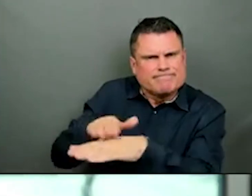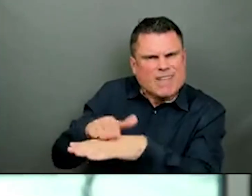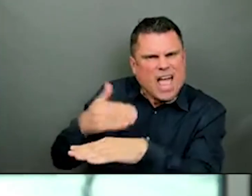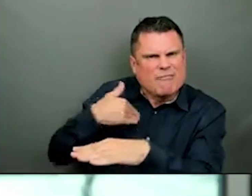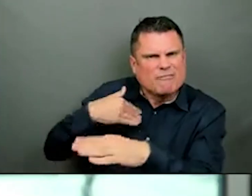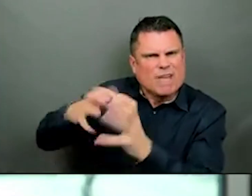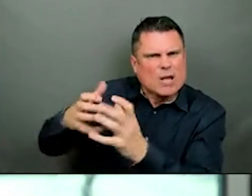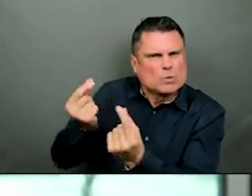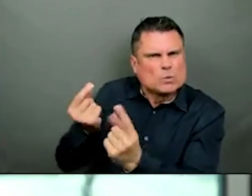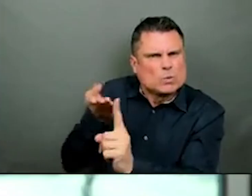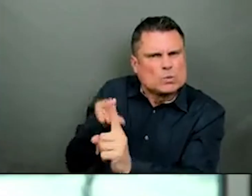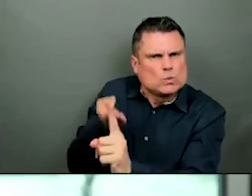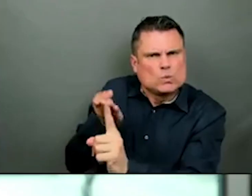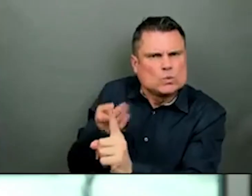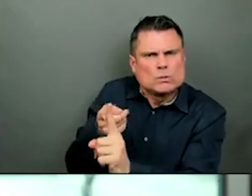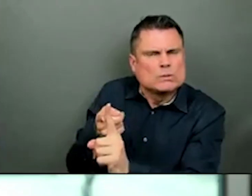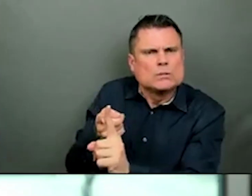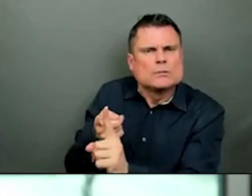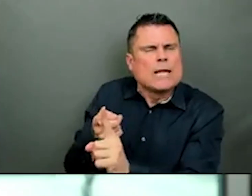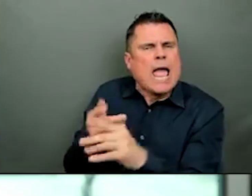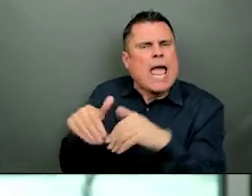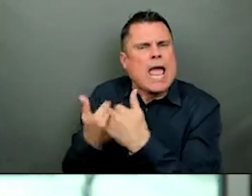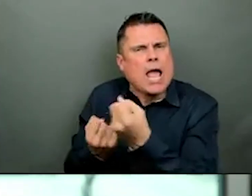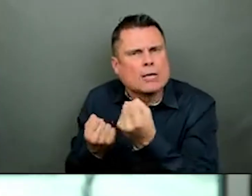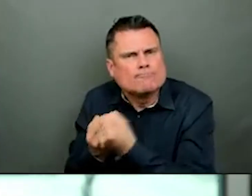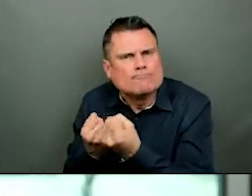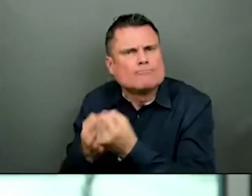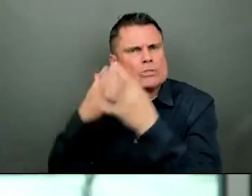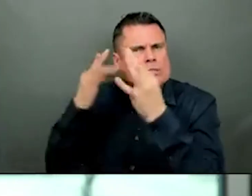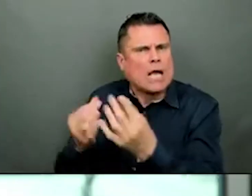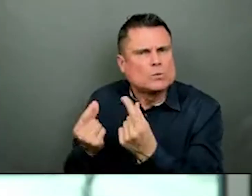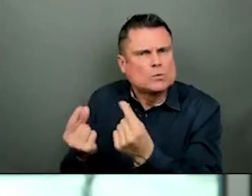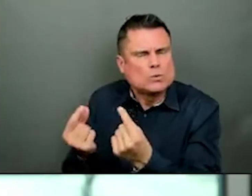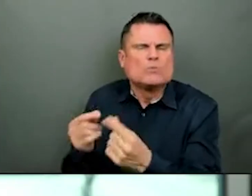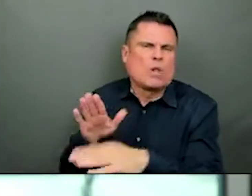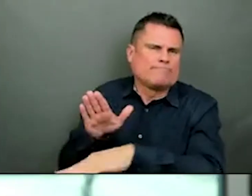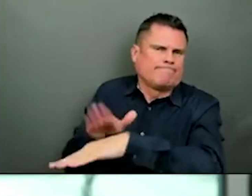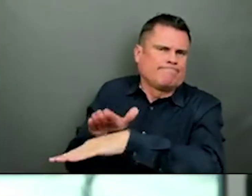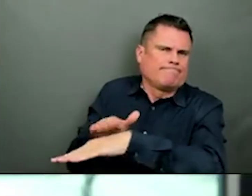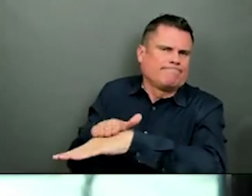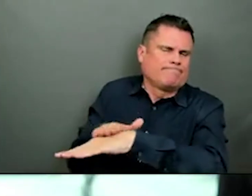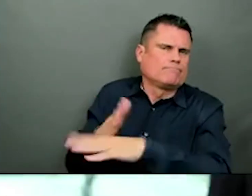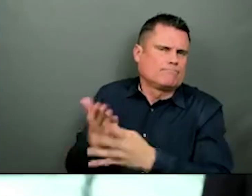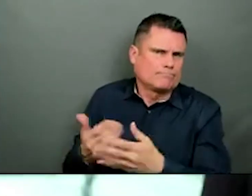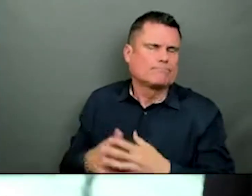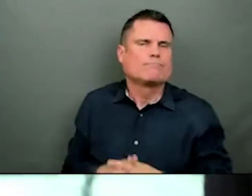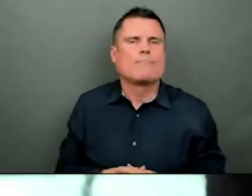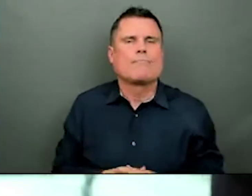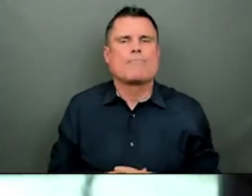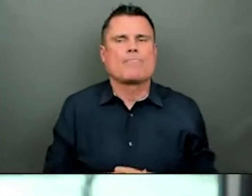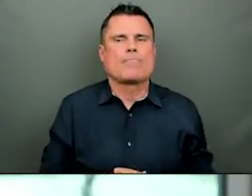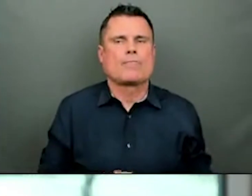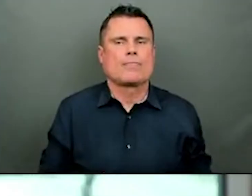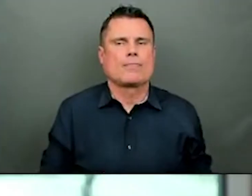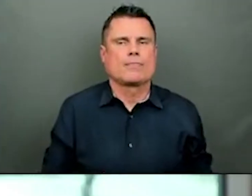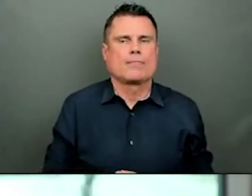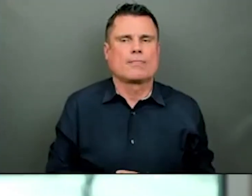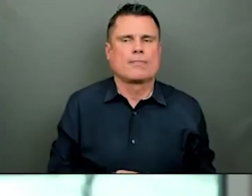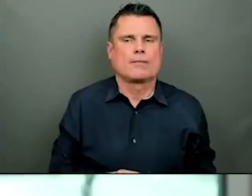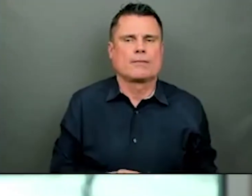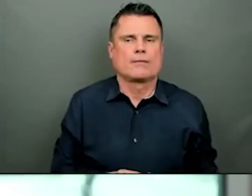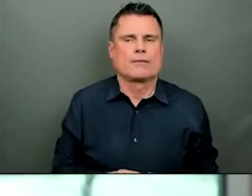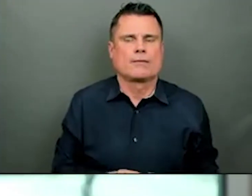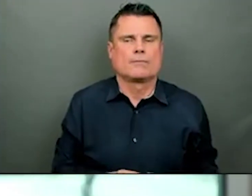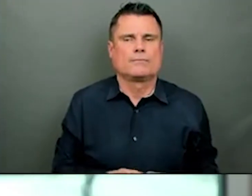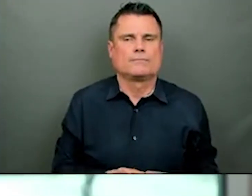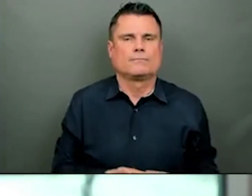follow-up? I do. I forgot to ask you how many people are isolating now, but if you could add that in. And the other question I had was that you